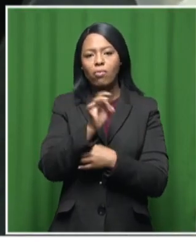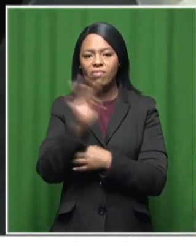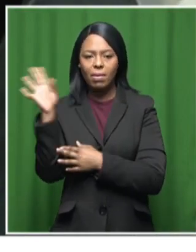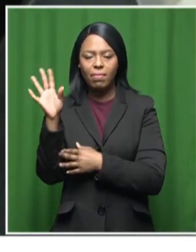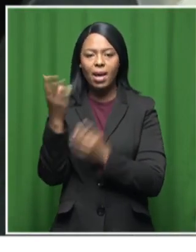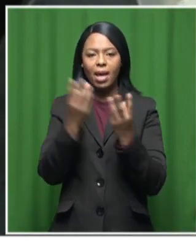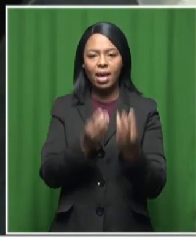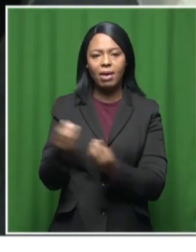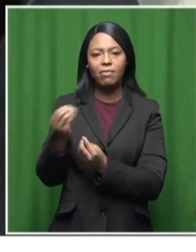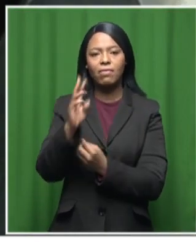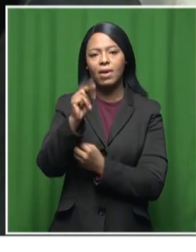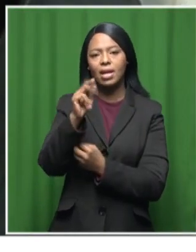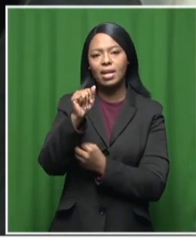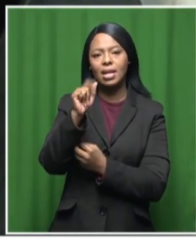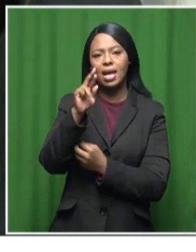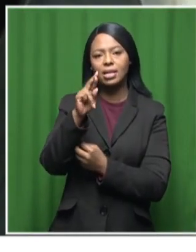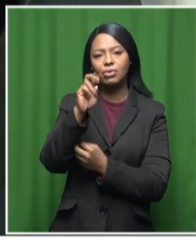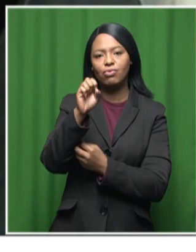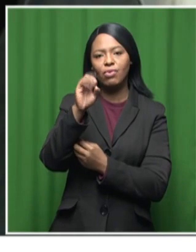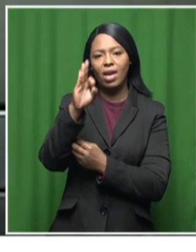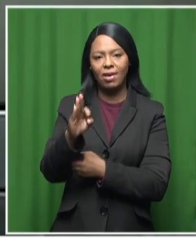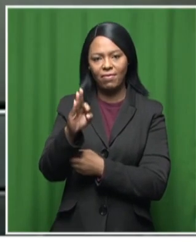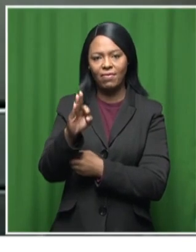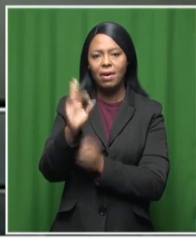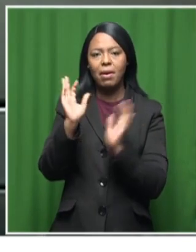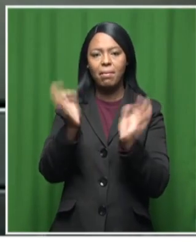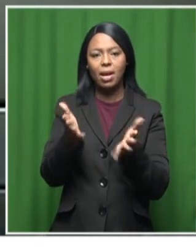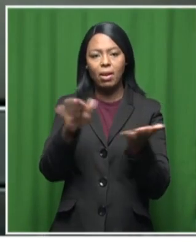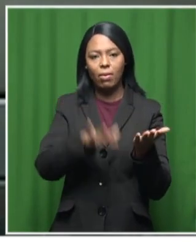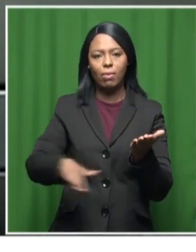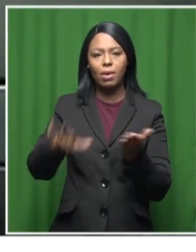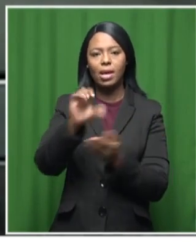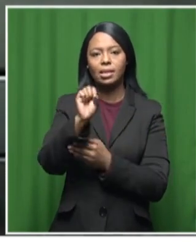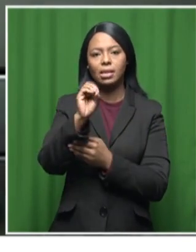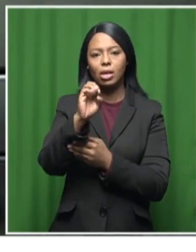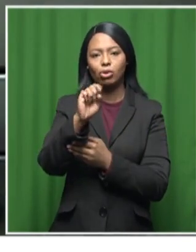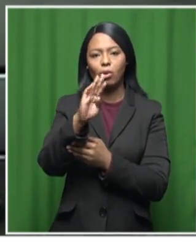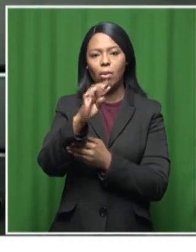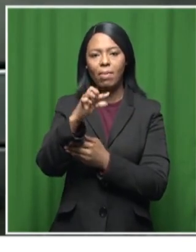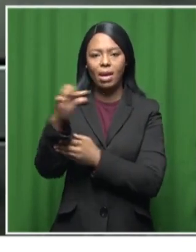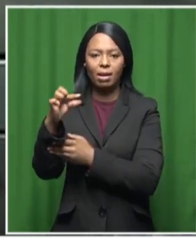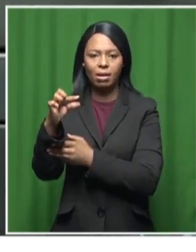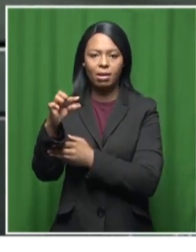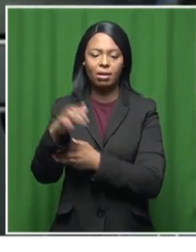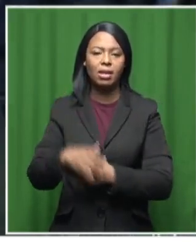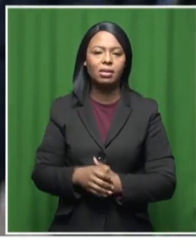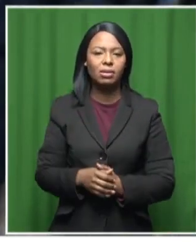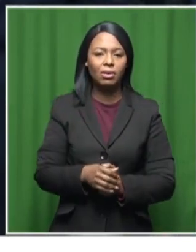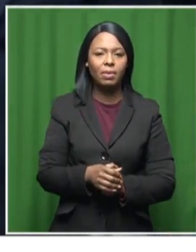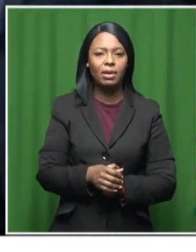refinery operation in the NATREF refinery is the one at Sasolburg.